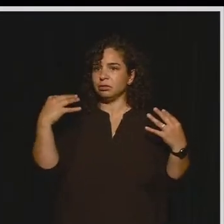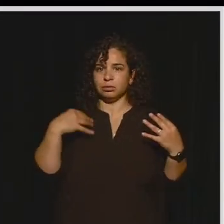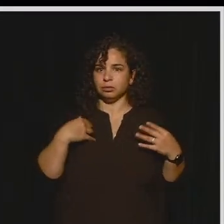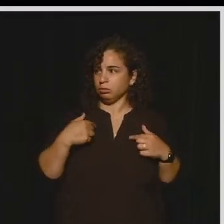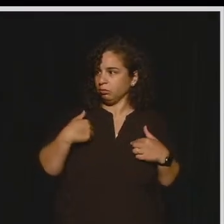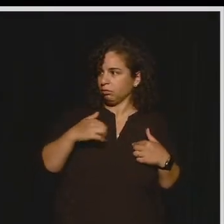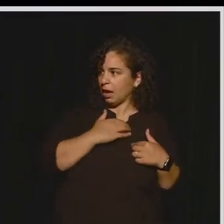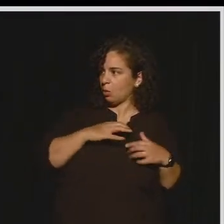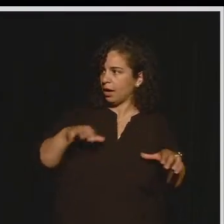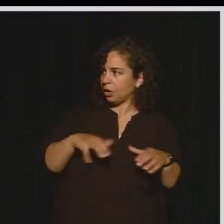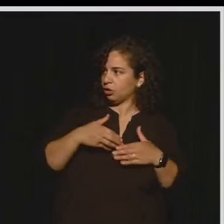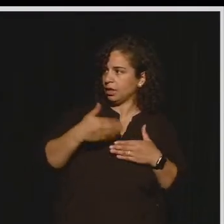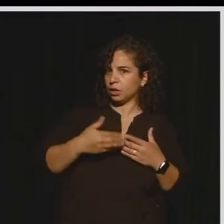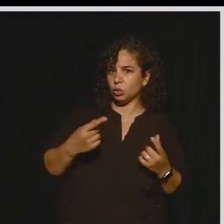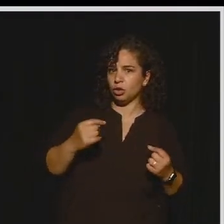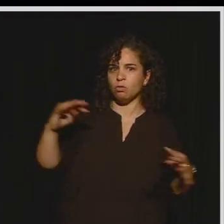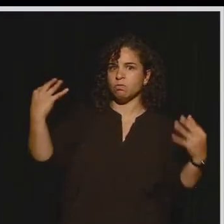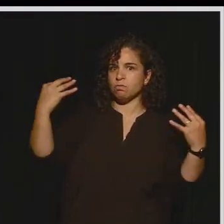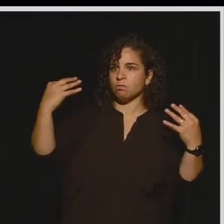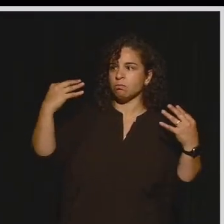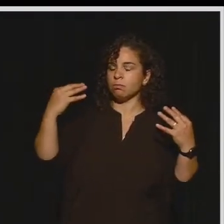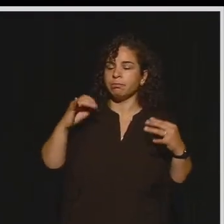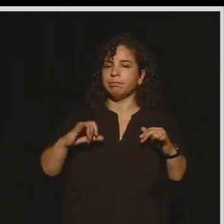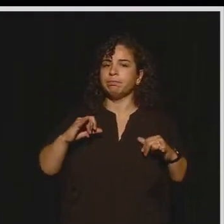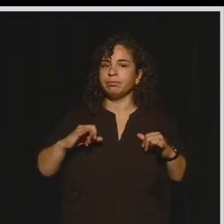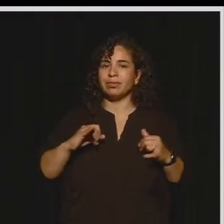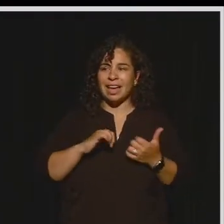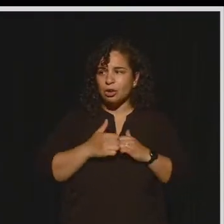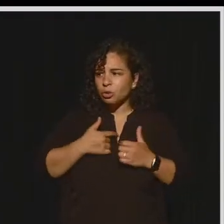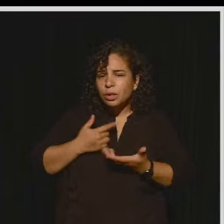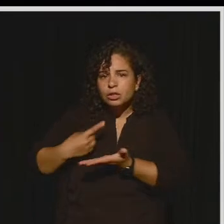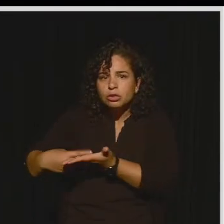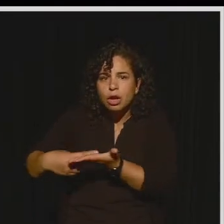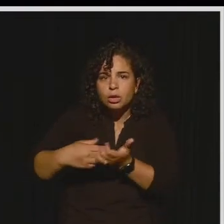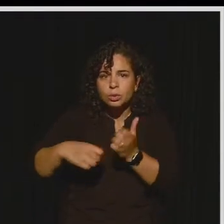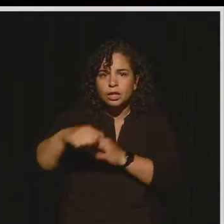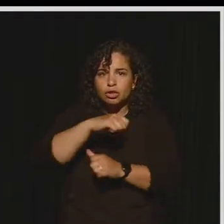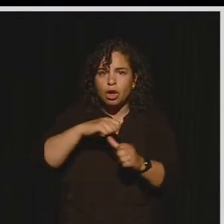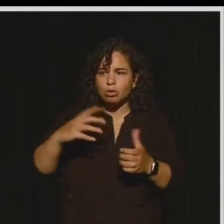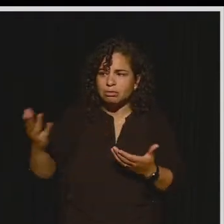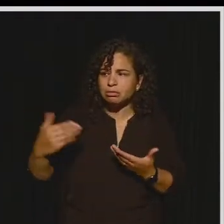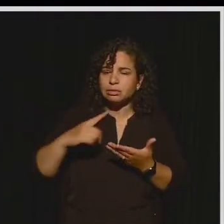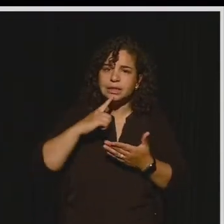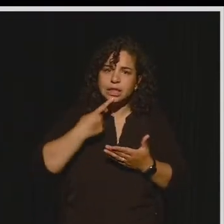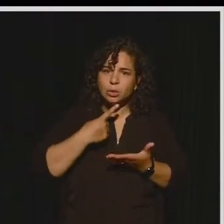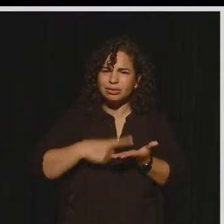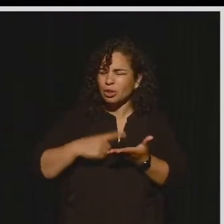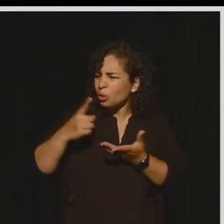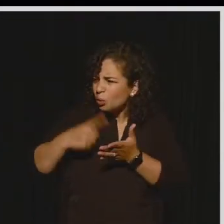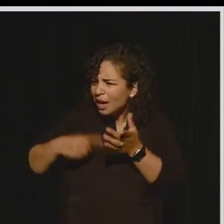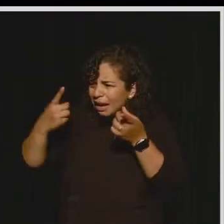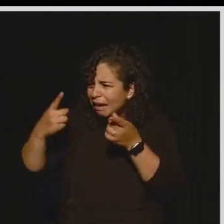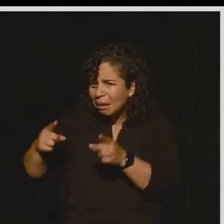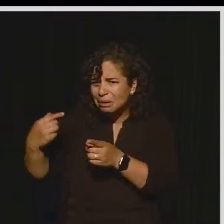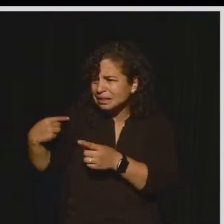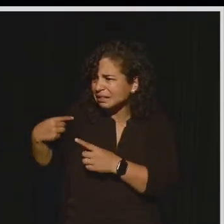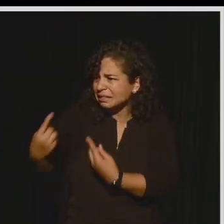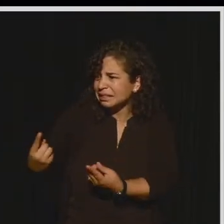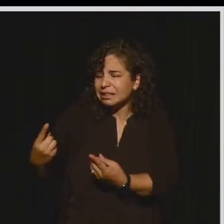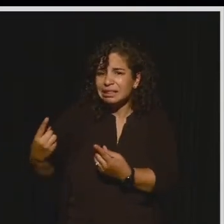we didn't know how to talk to each other. We didn't know how to have some serious conversations about what had gone on without